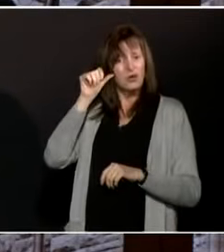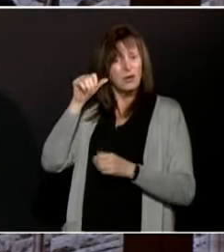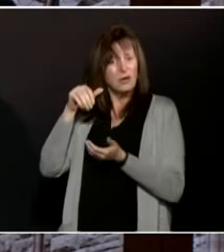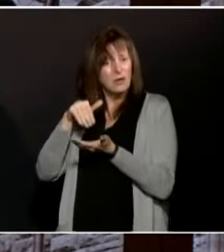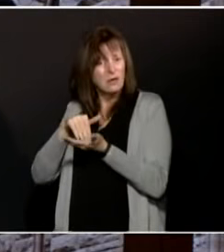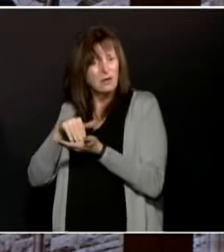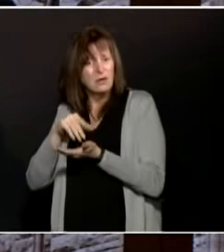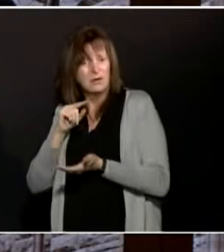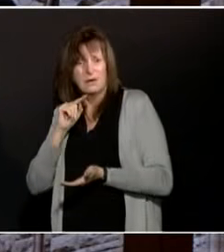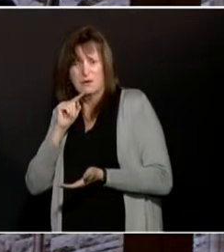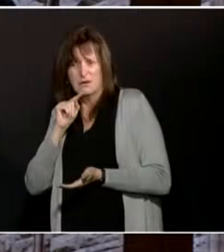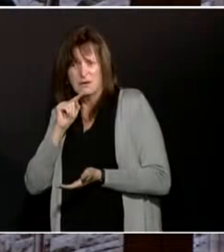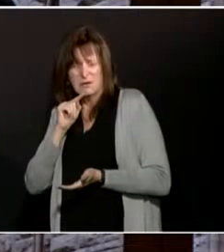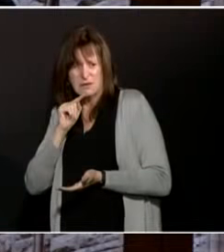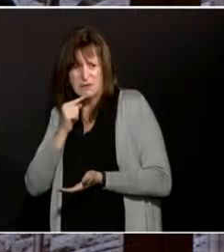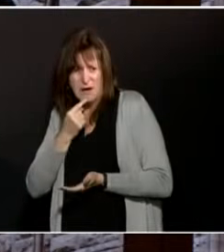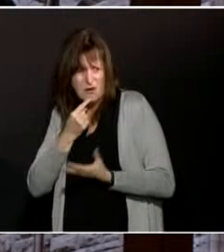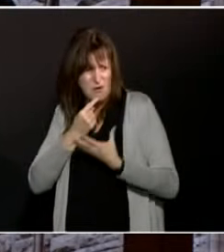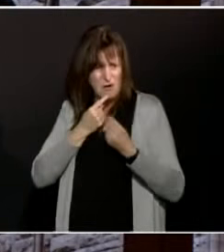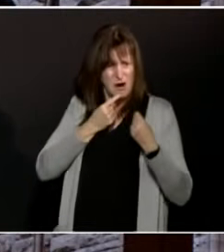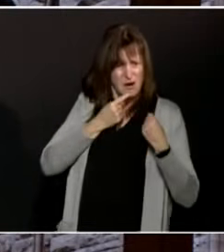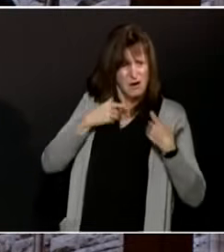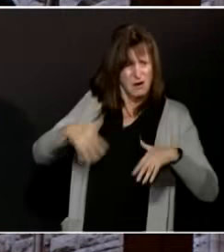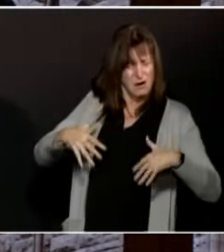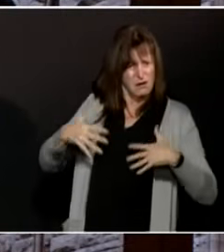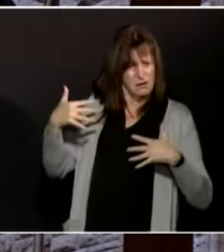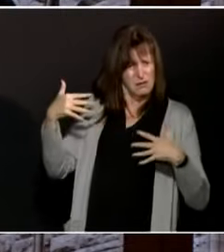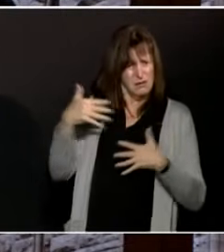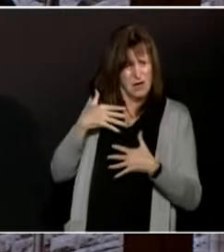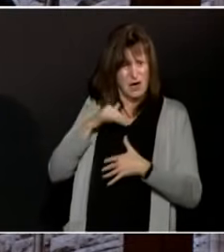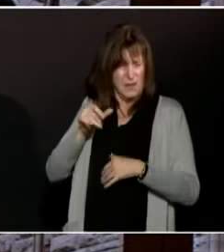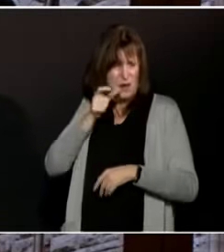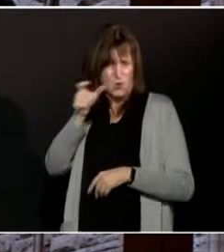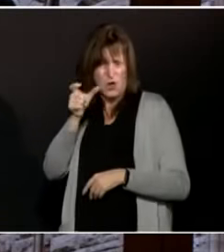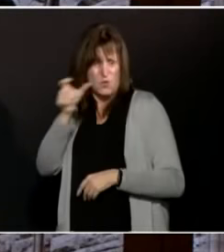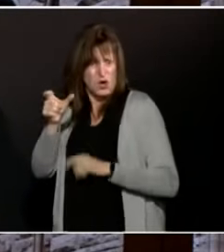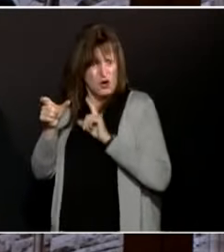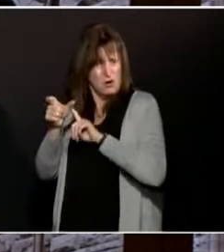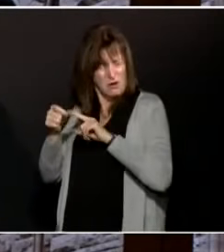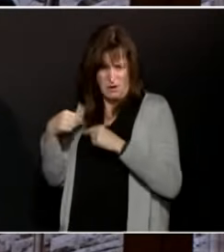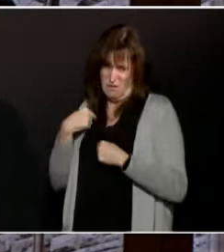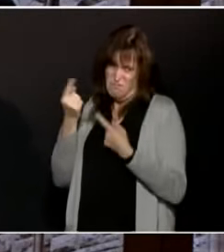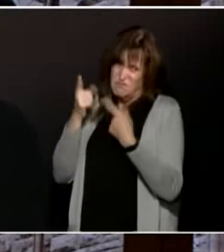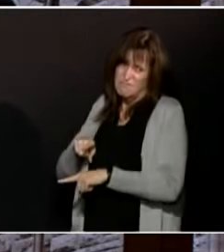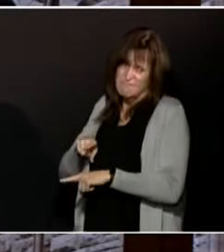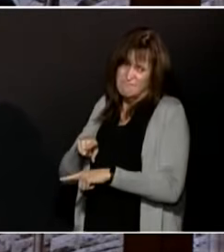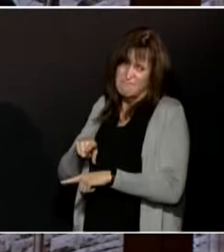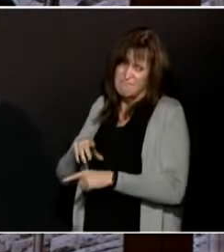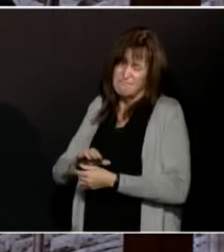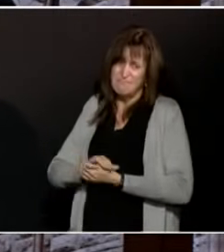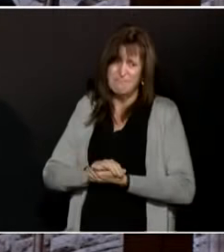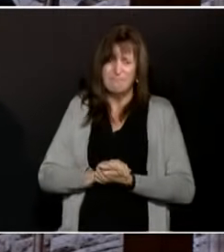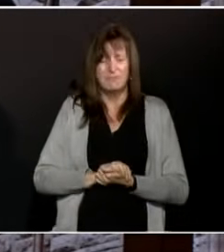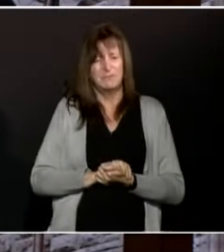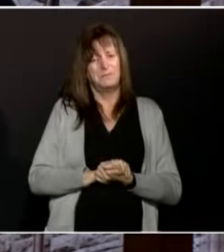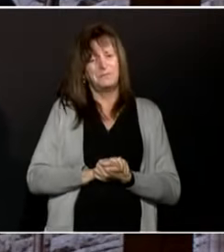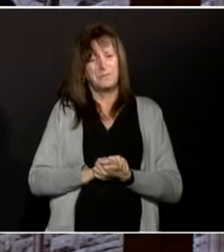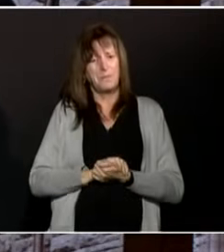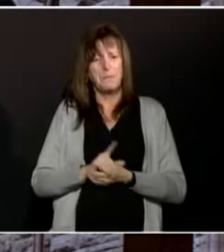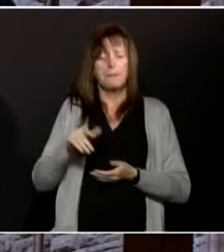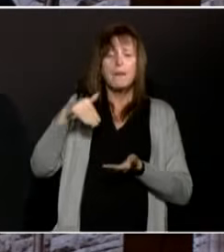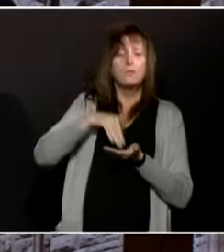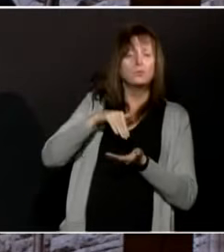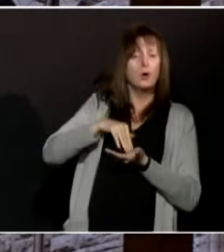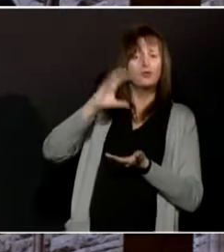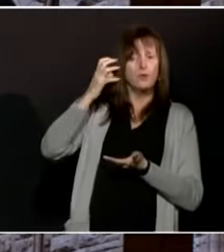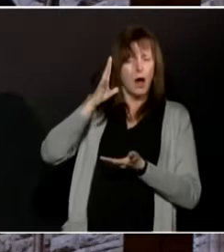agree. And so with that, I'm going to first hand things over to Dr. Brown to take us through the updated numbers of where we are, and I think you will find